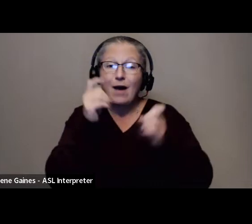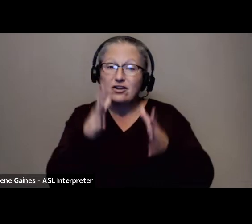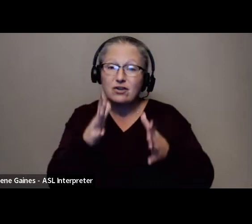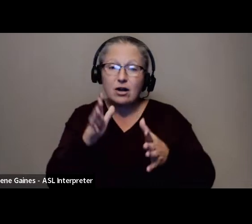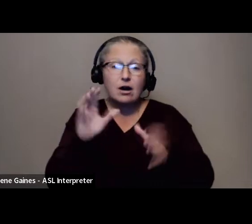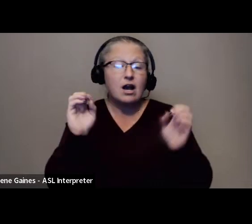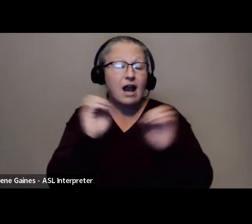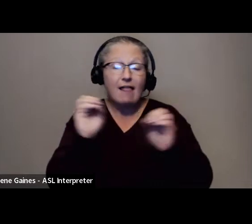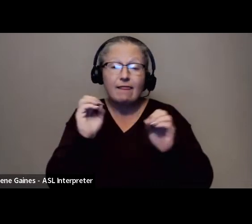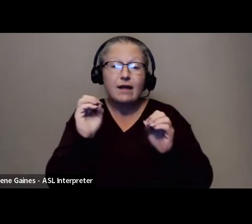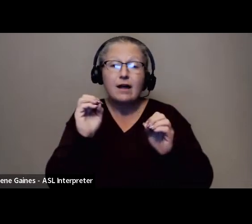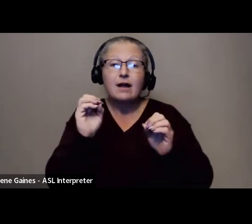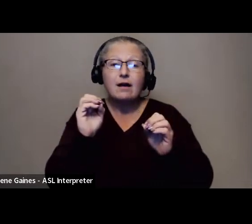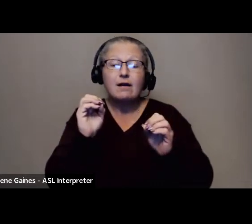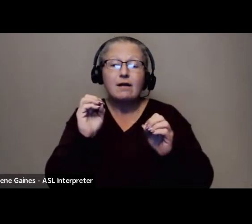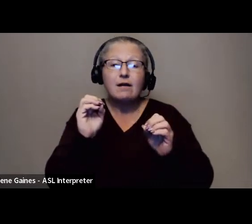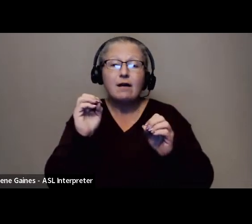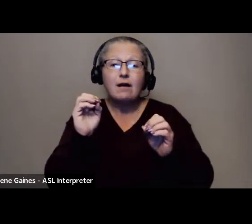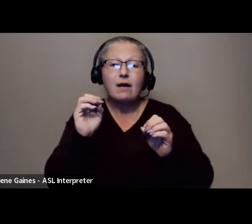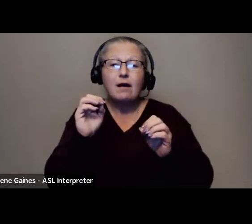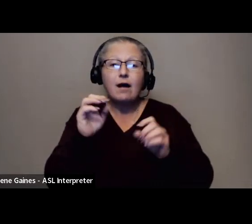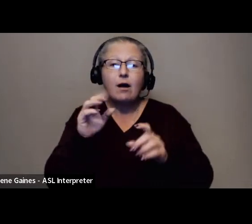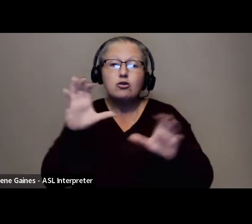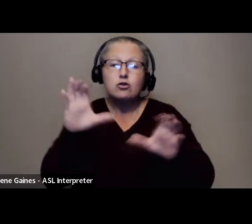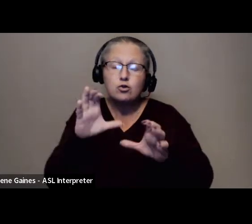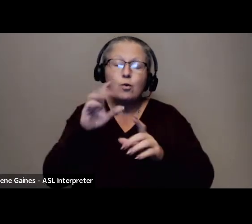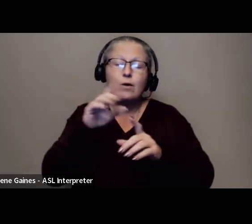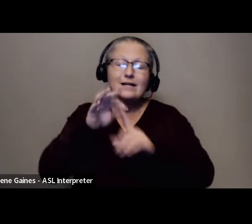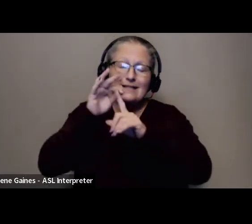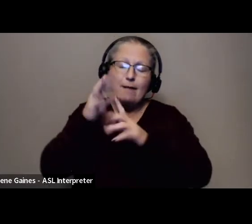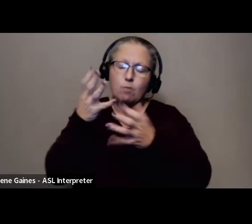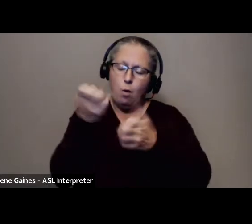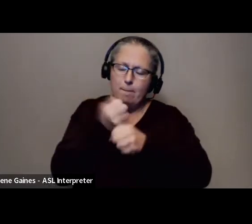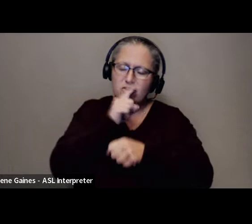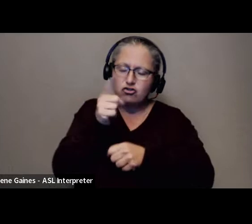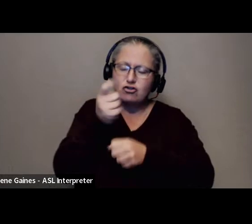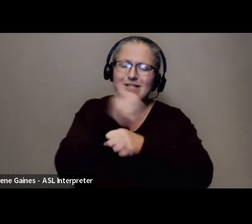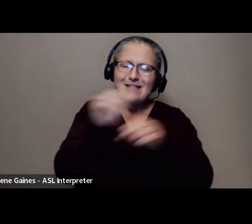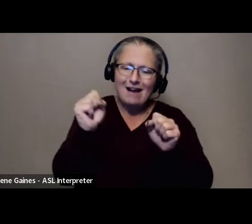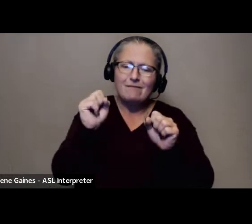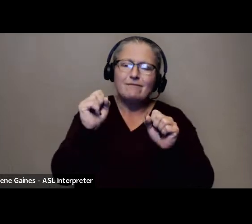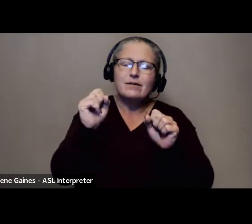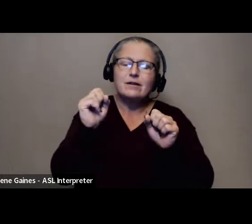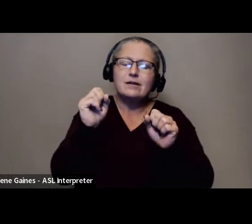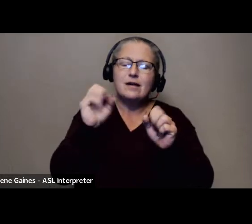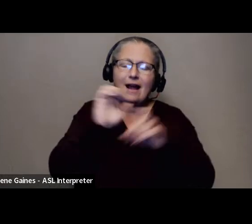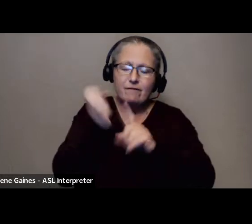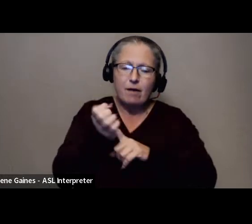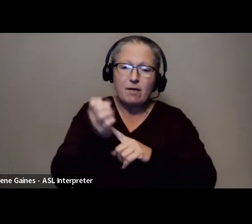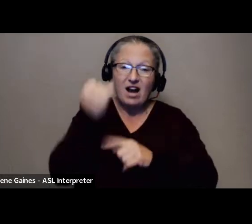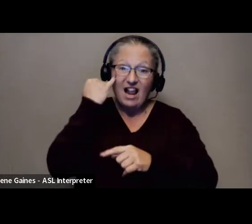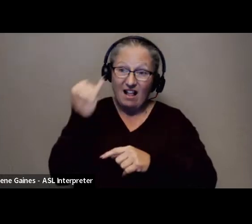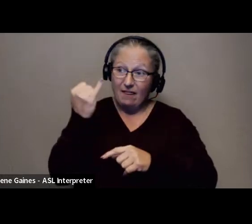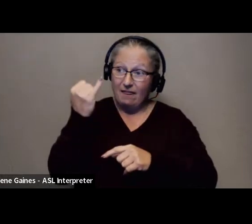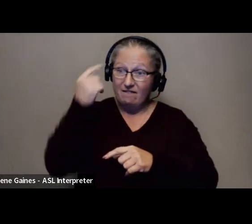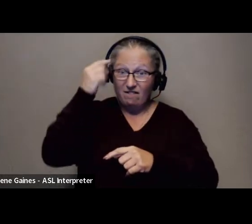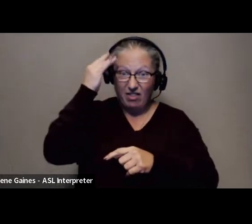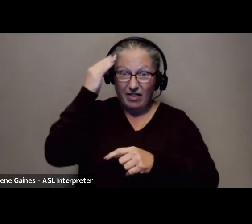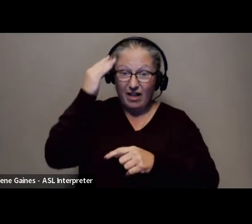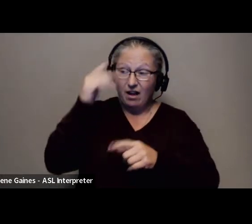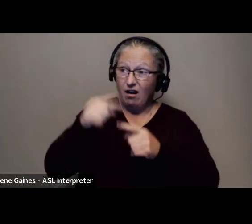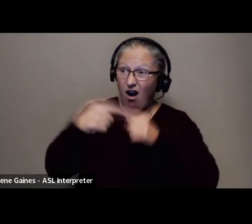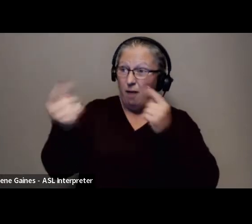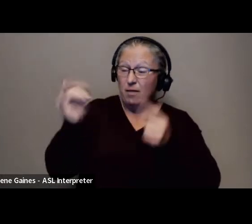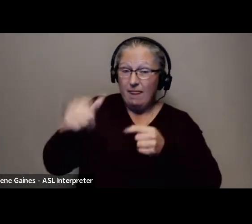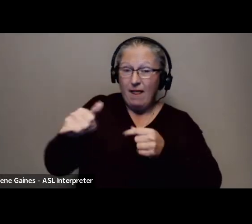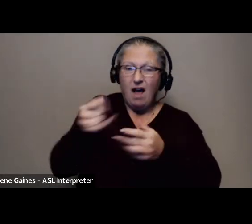first establishing a safe learning environment. Suggesting otherwise is offensive and insulting. Despite what you might think,